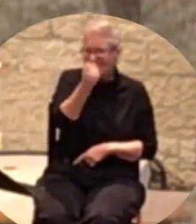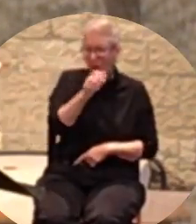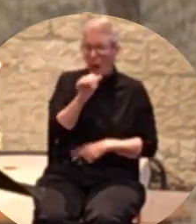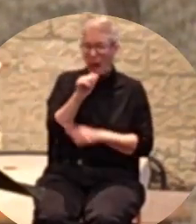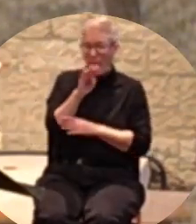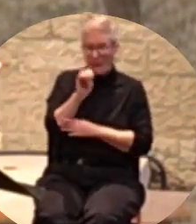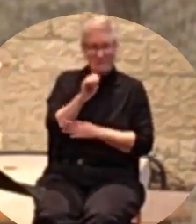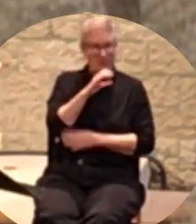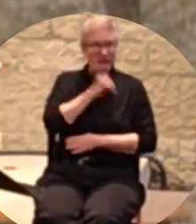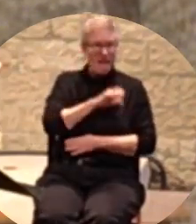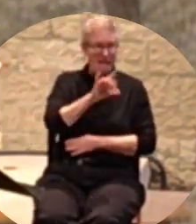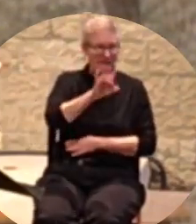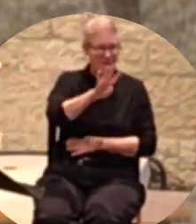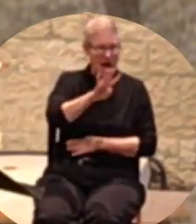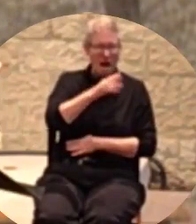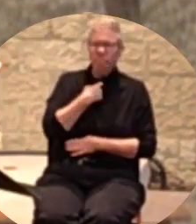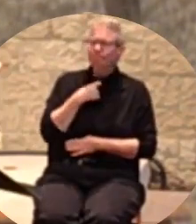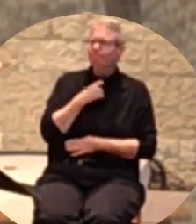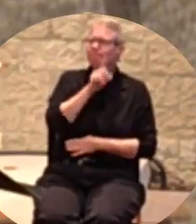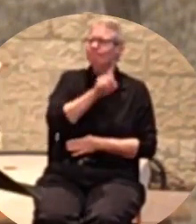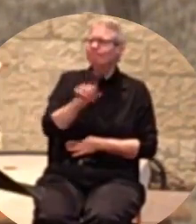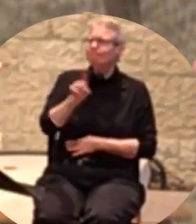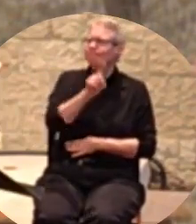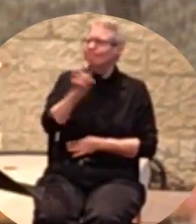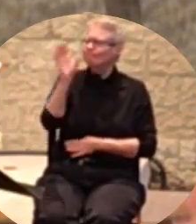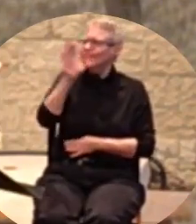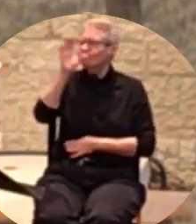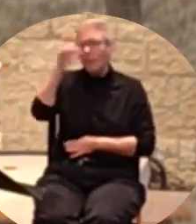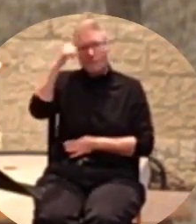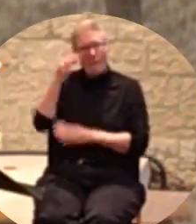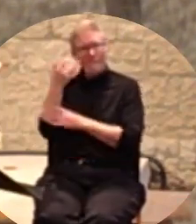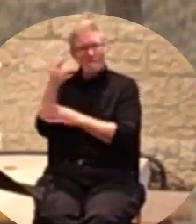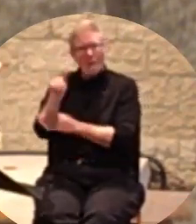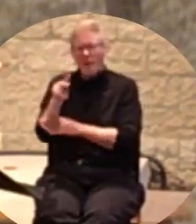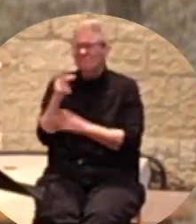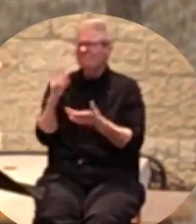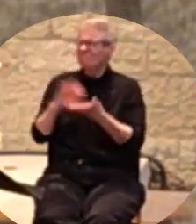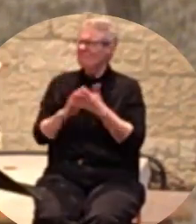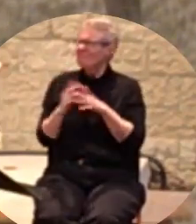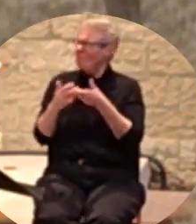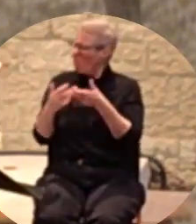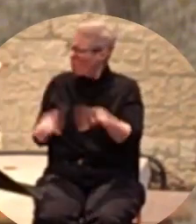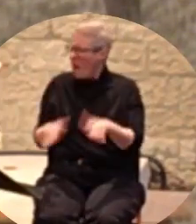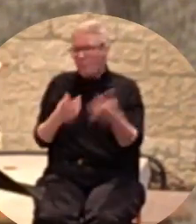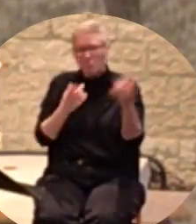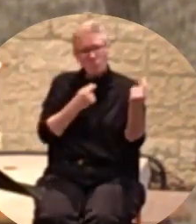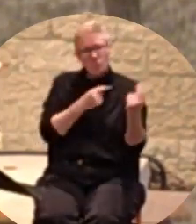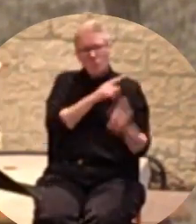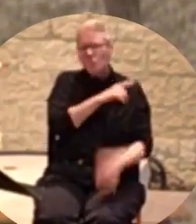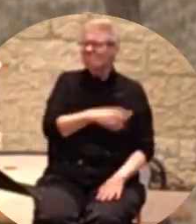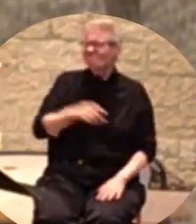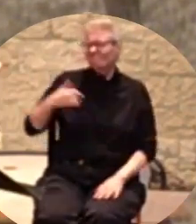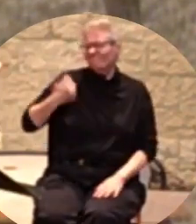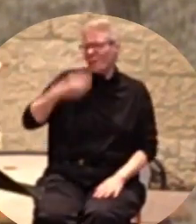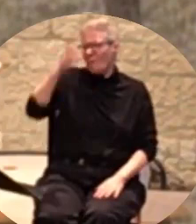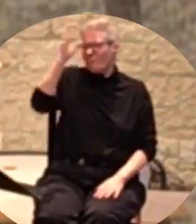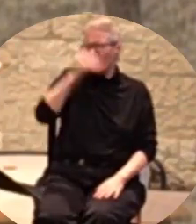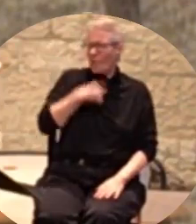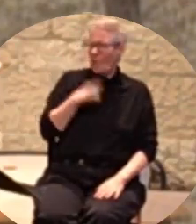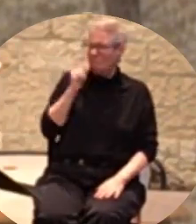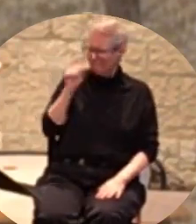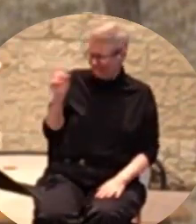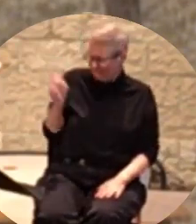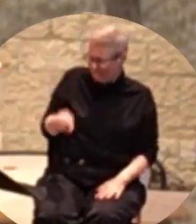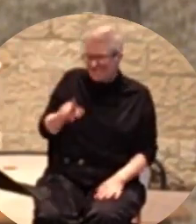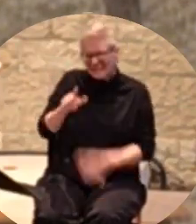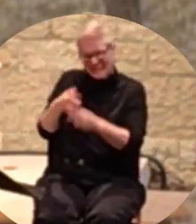park. When he became disoriented, he asked a young boy named Timmy where the park was.